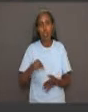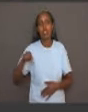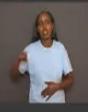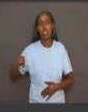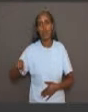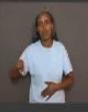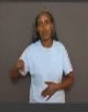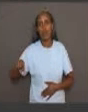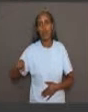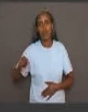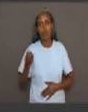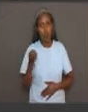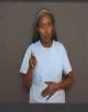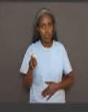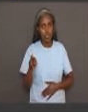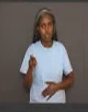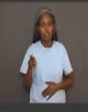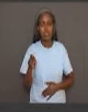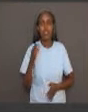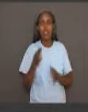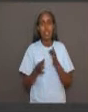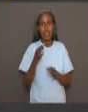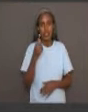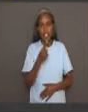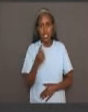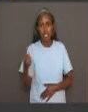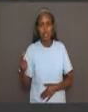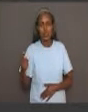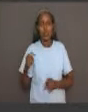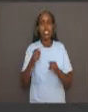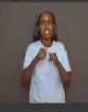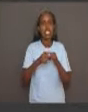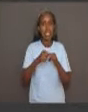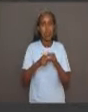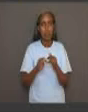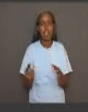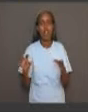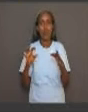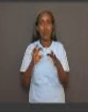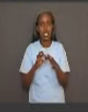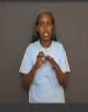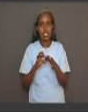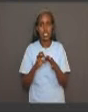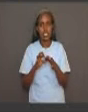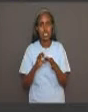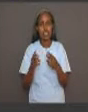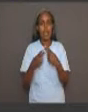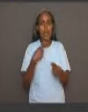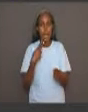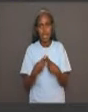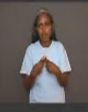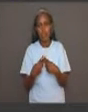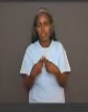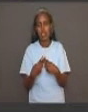Q, or if each of the terminal coordinates is